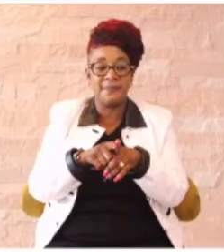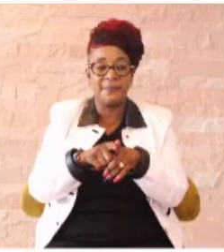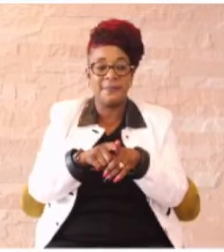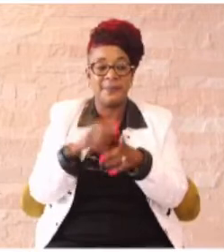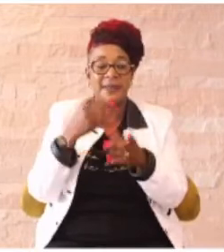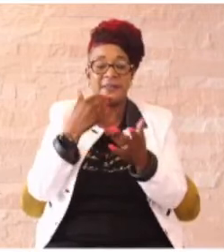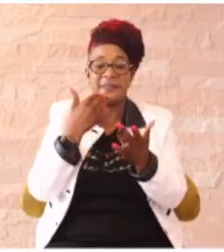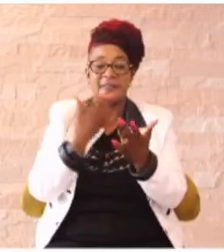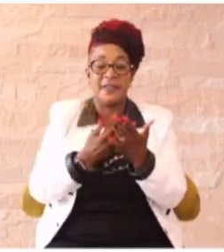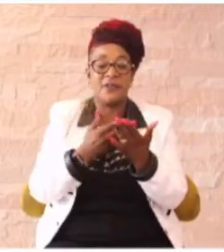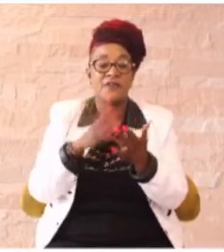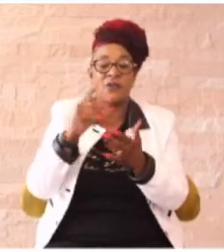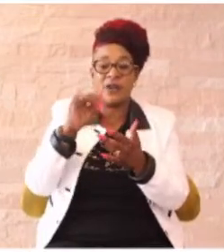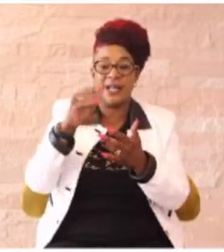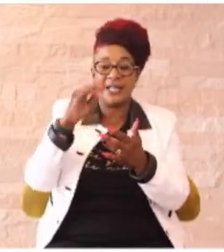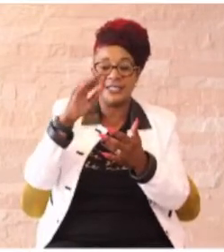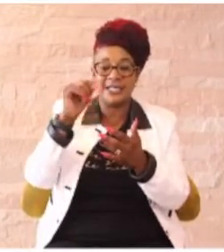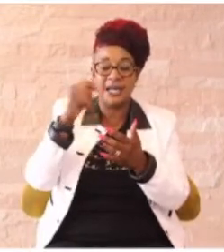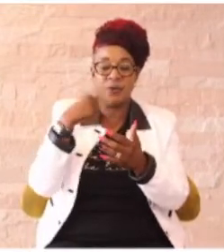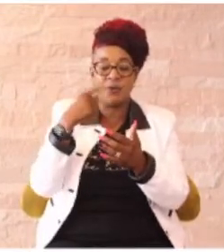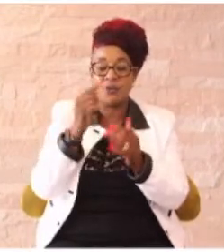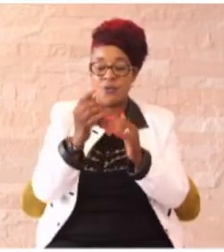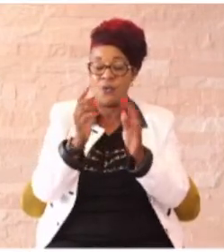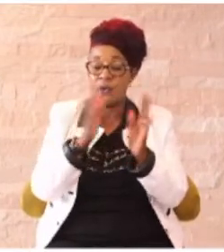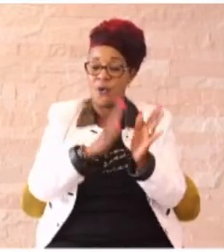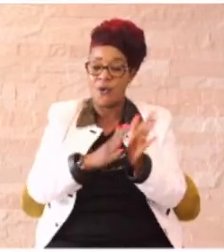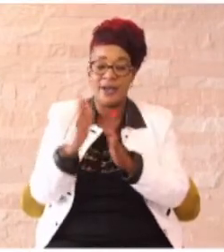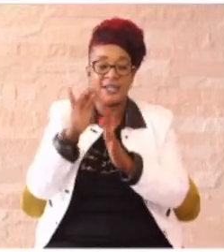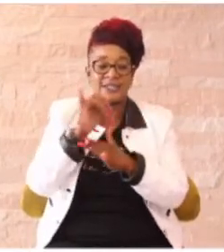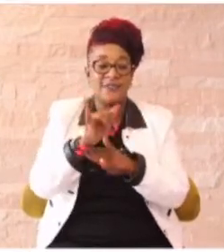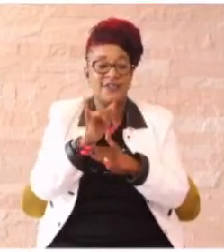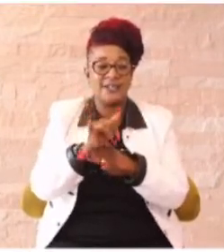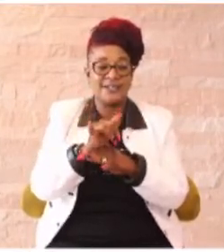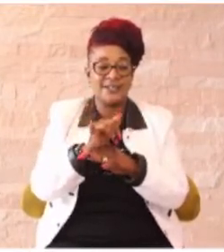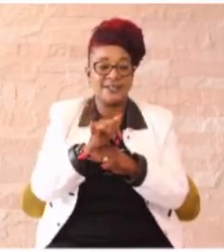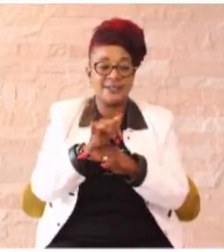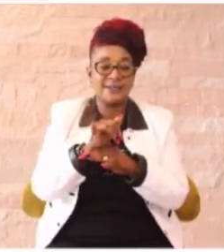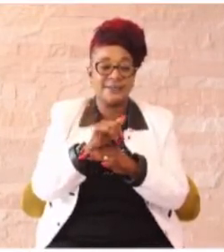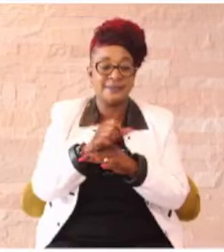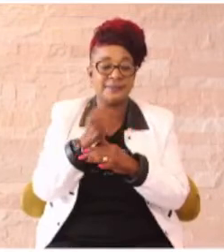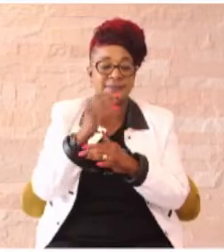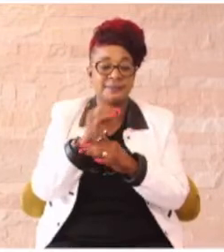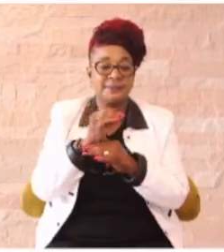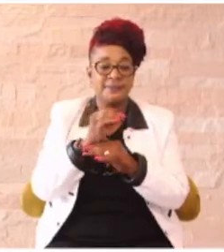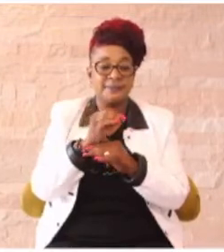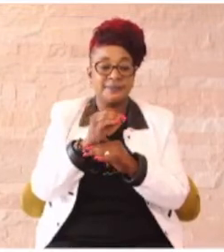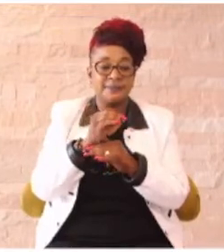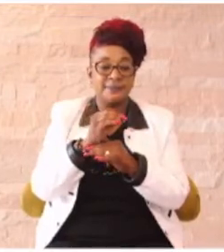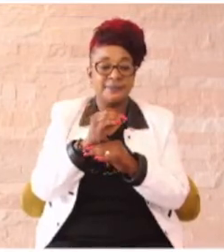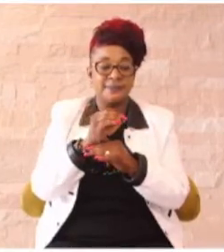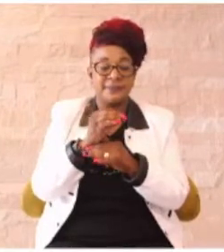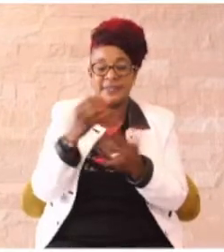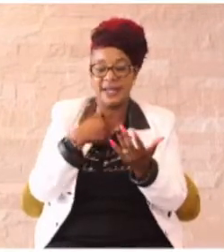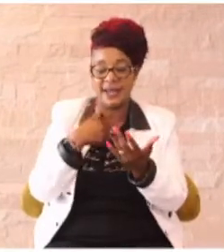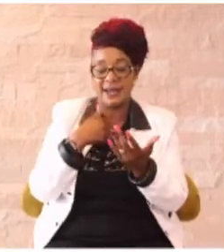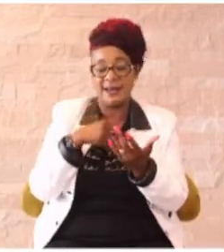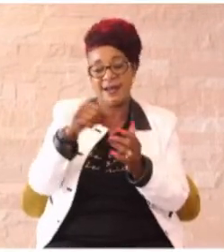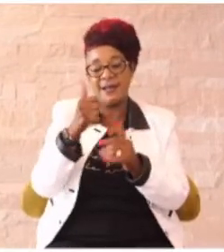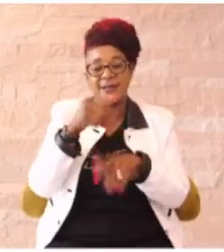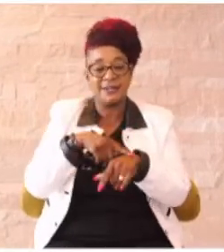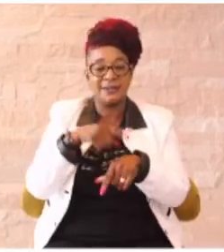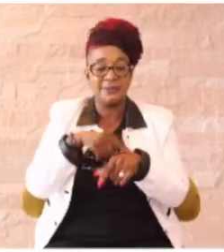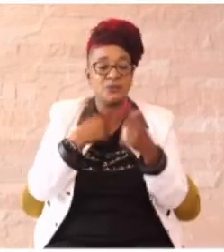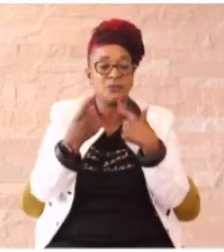Thank you for Galarja, who was the lead. Yeah, so I'll have extra time to look around,